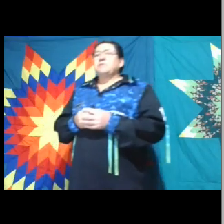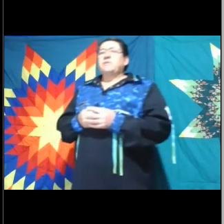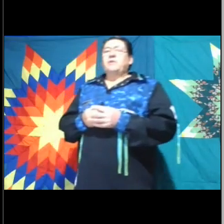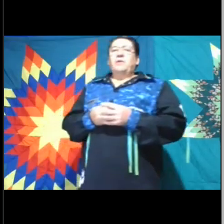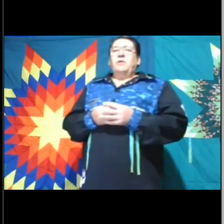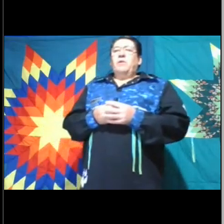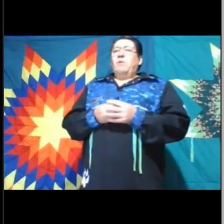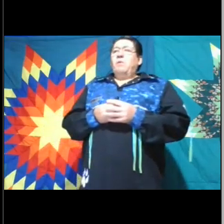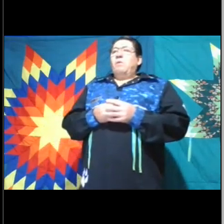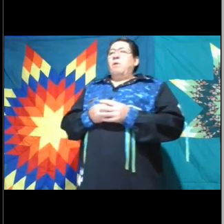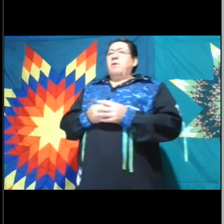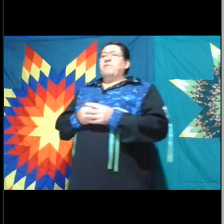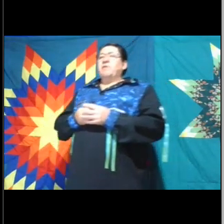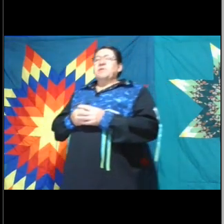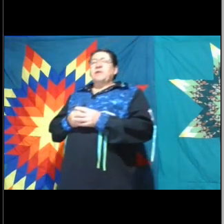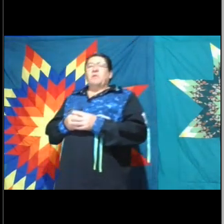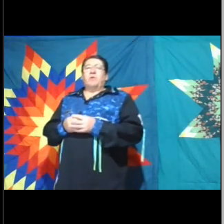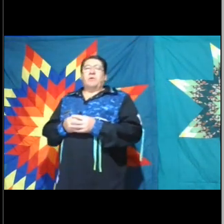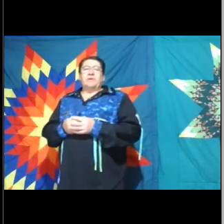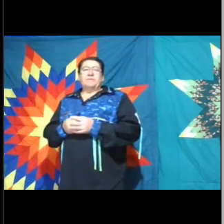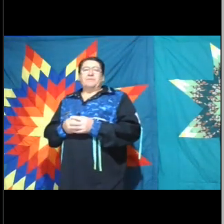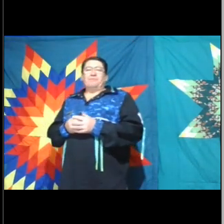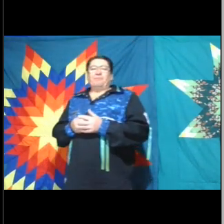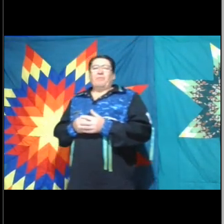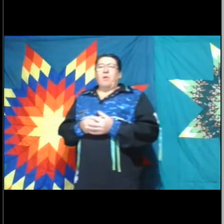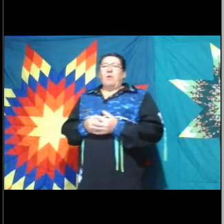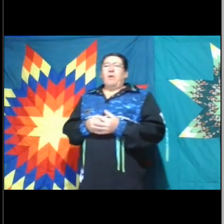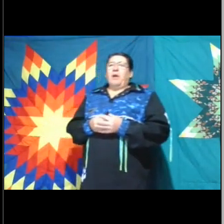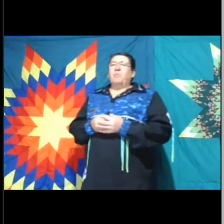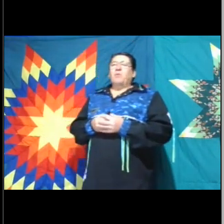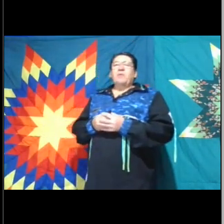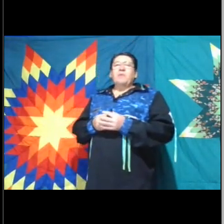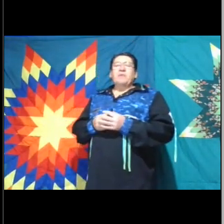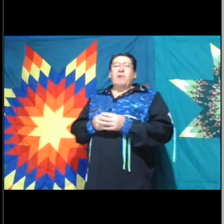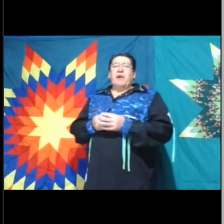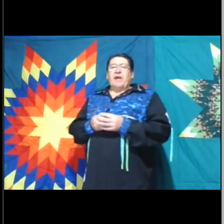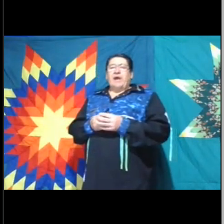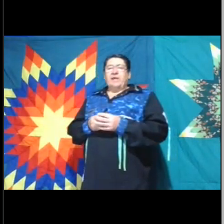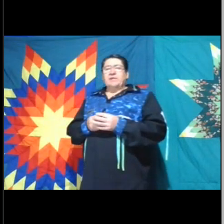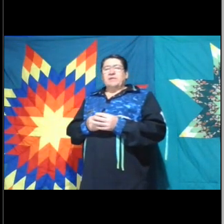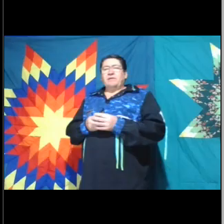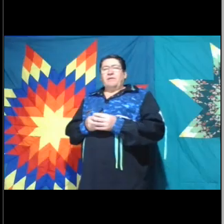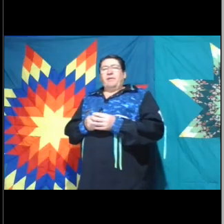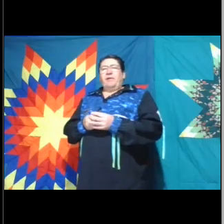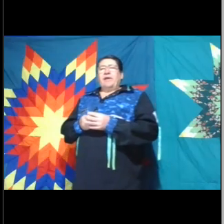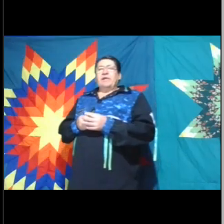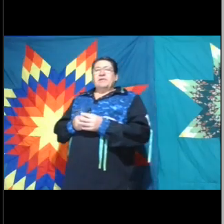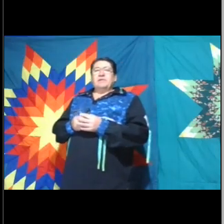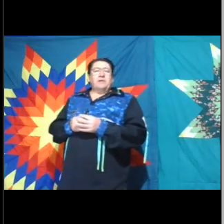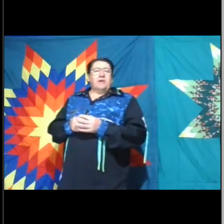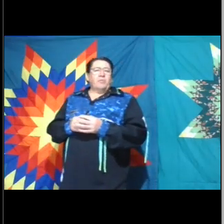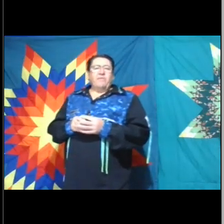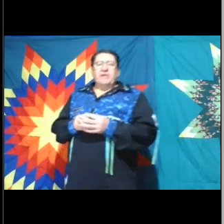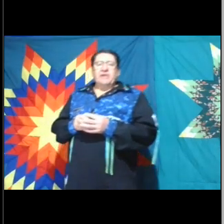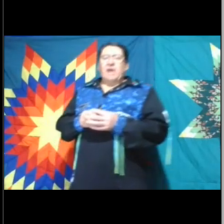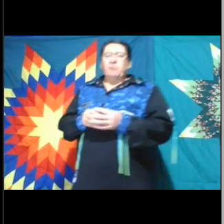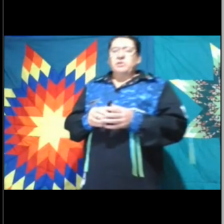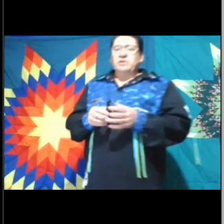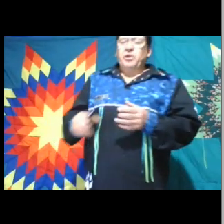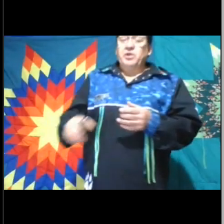tokenisms or diversity quotas. And what I mean by that is a